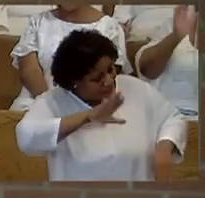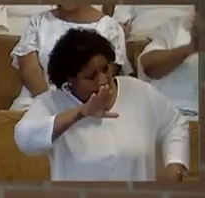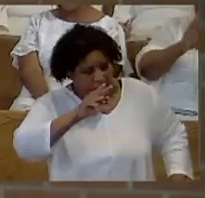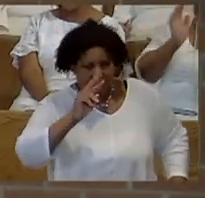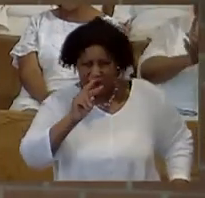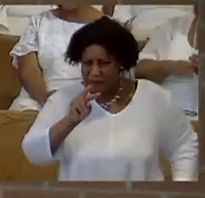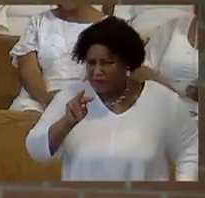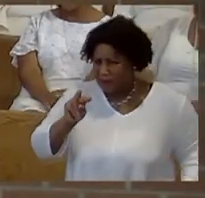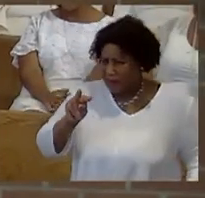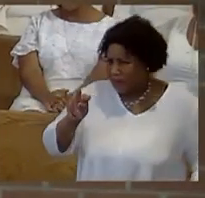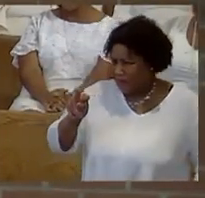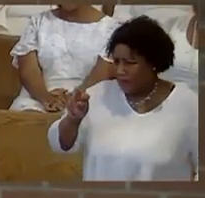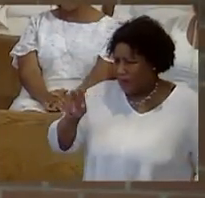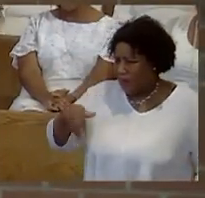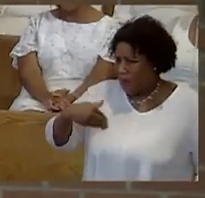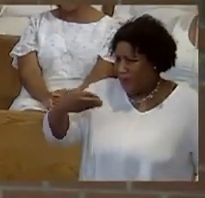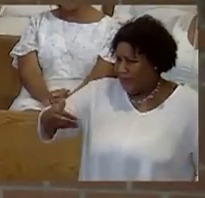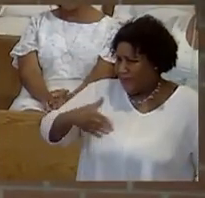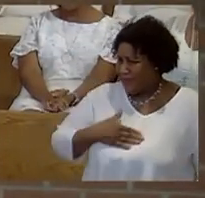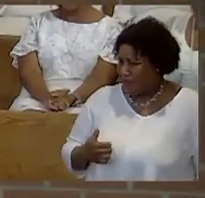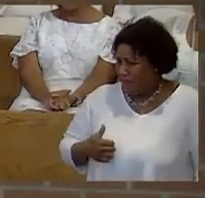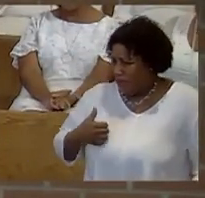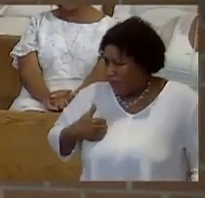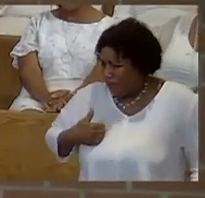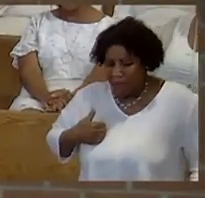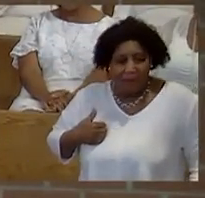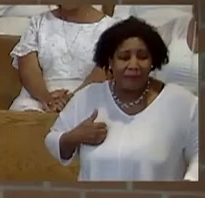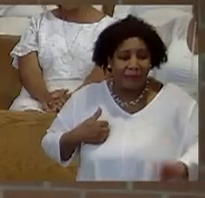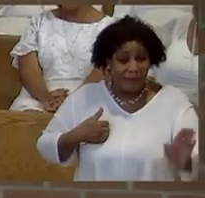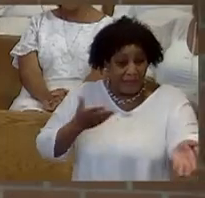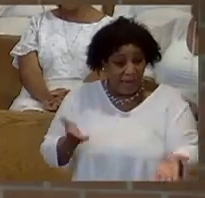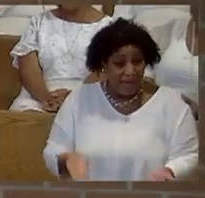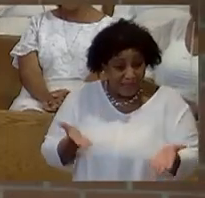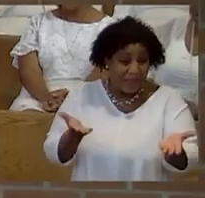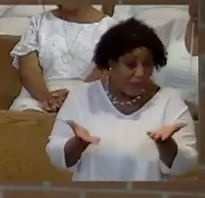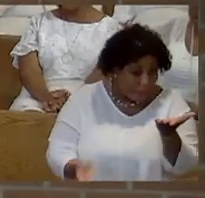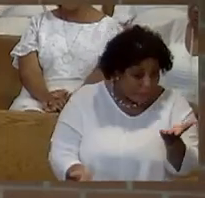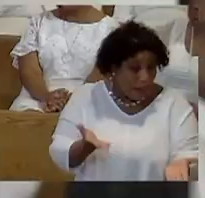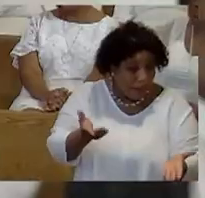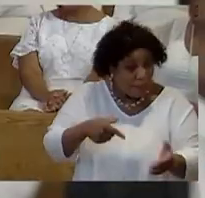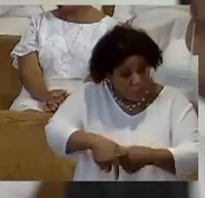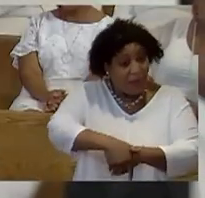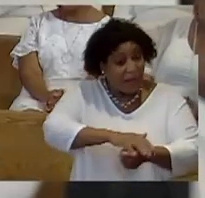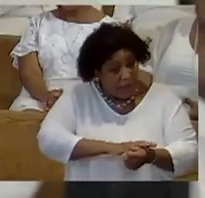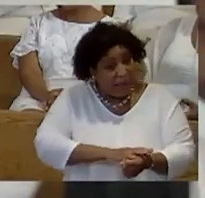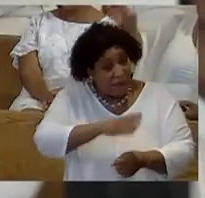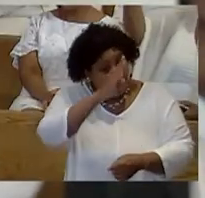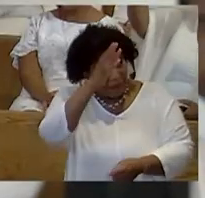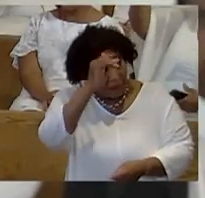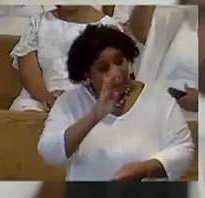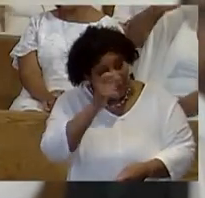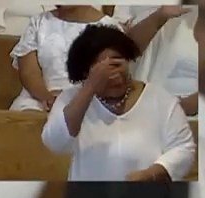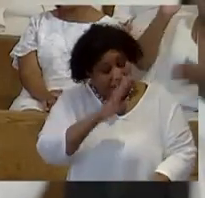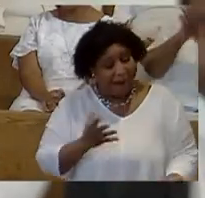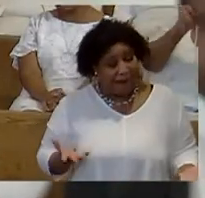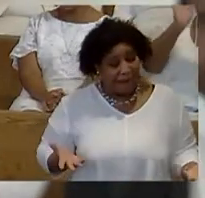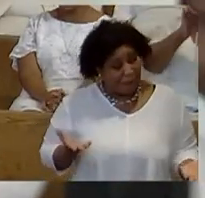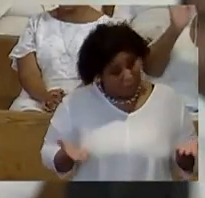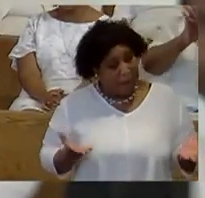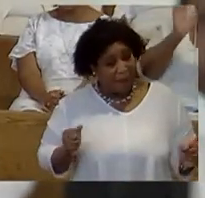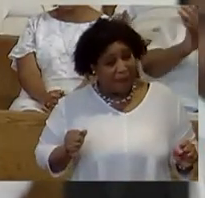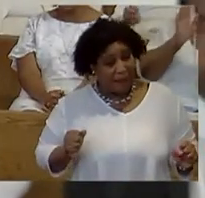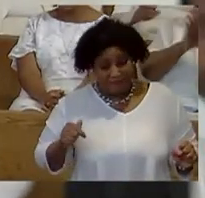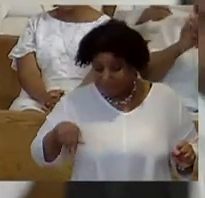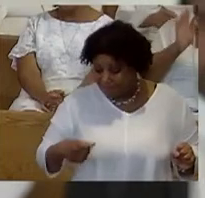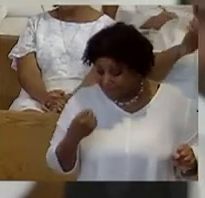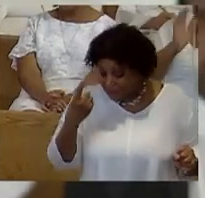and said, what's next in my life? Well, I want to suggest to you, maybe you want to be covered by Christ. Oh, here